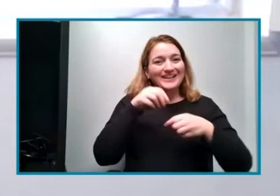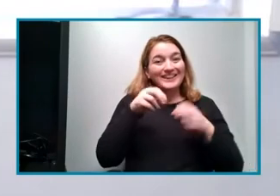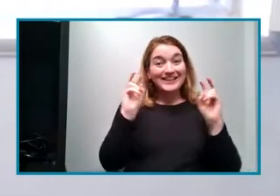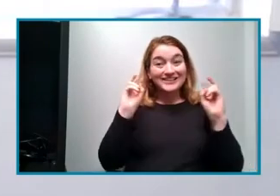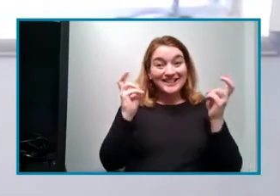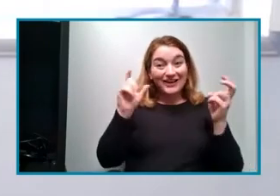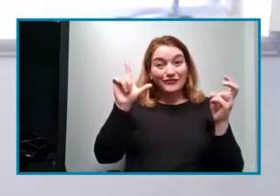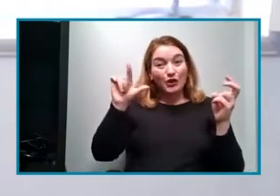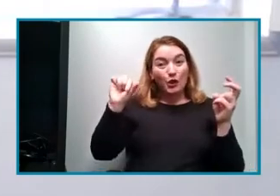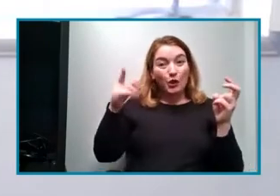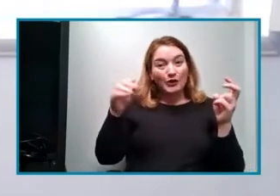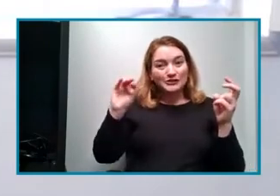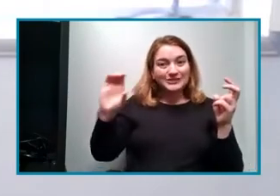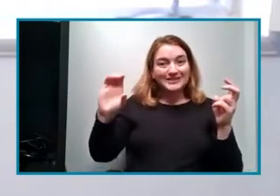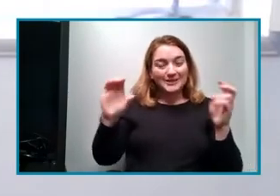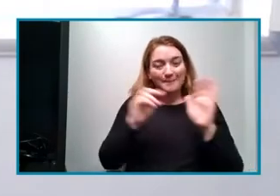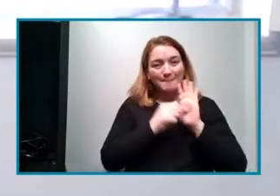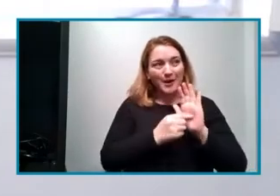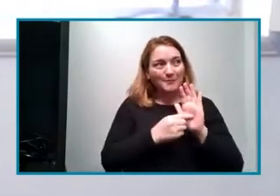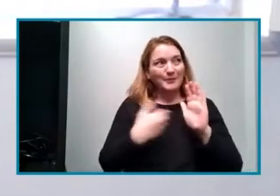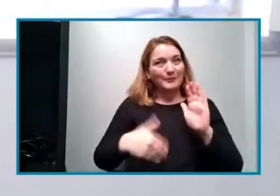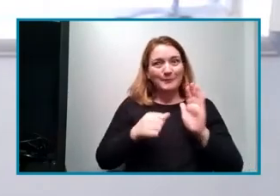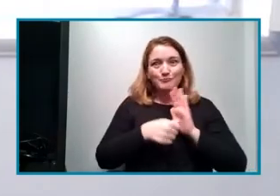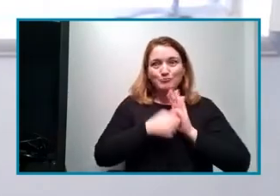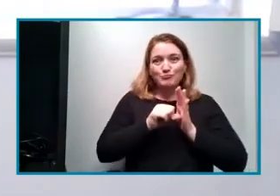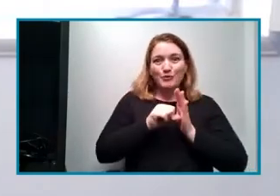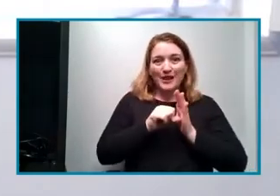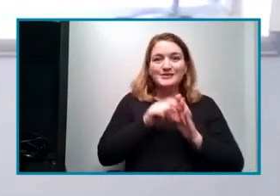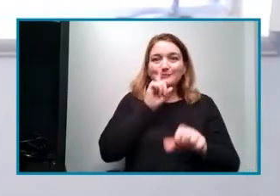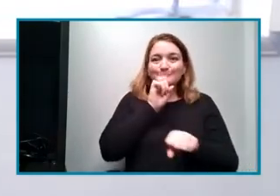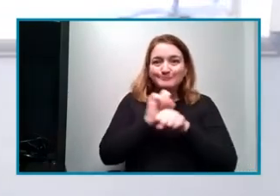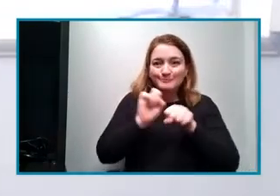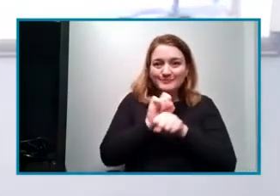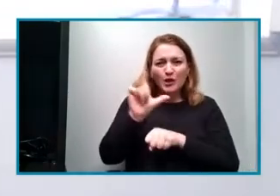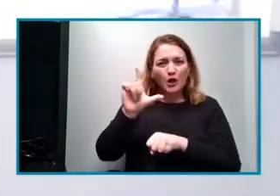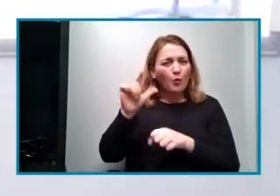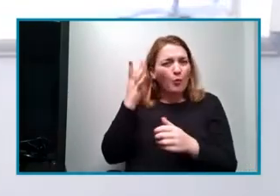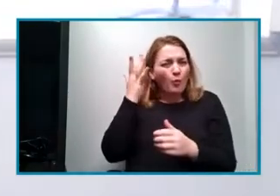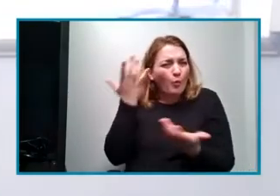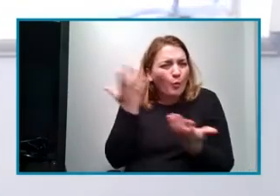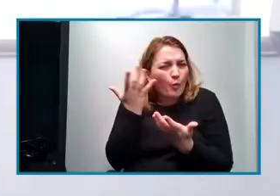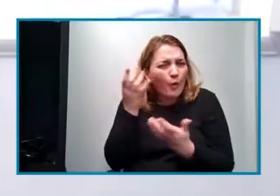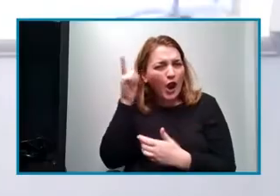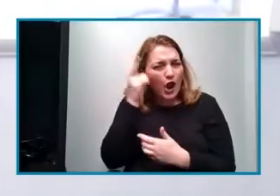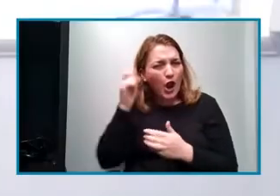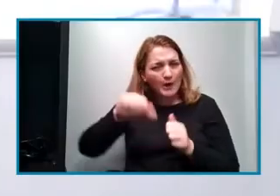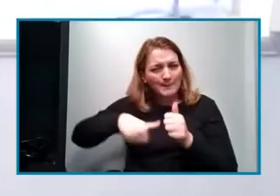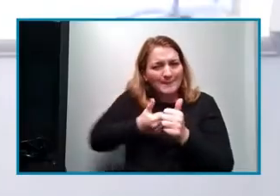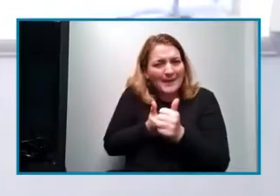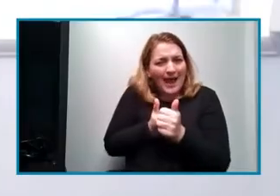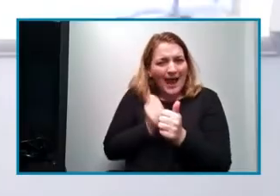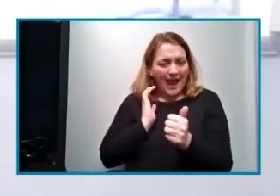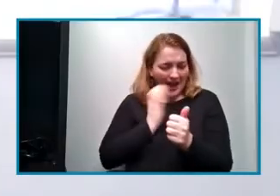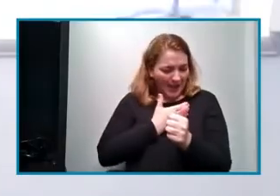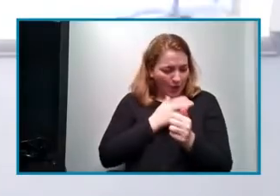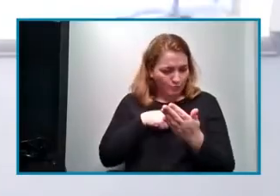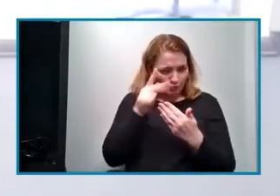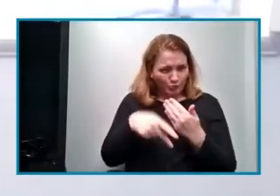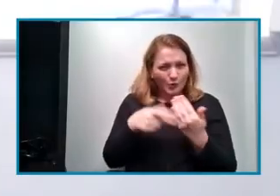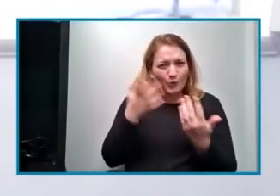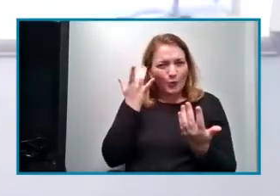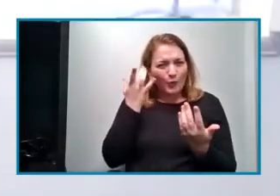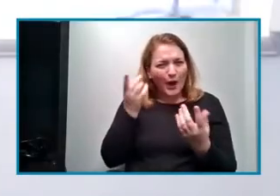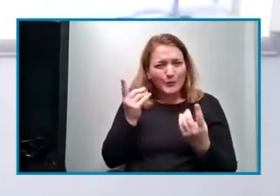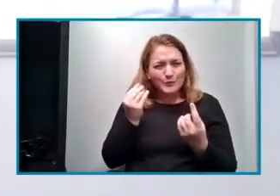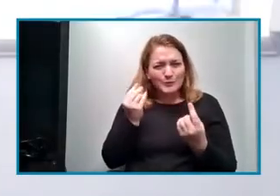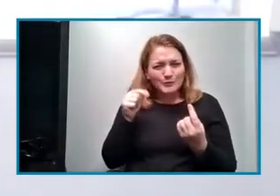with how much we were able to kind of really focus in on the actual logic of why we do what we do and how we do it. We were able to kind of